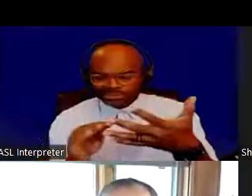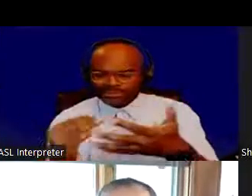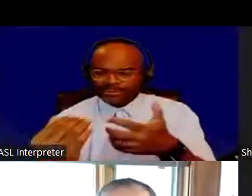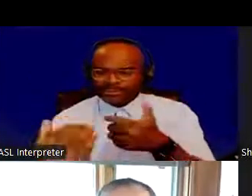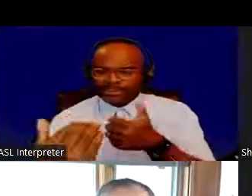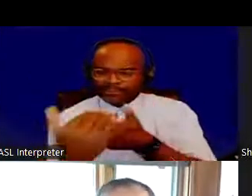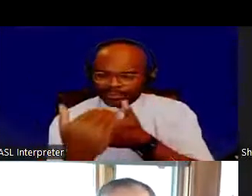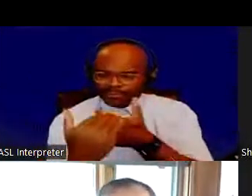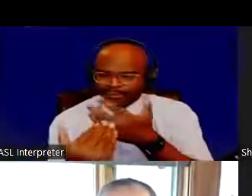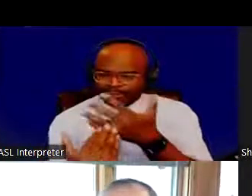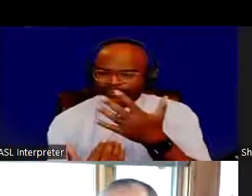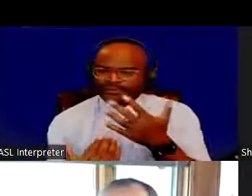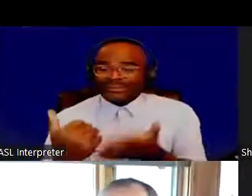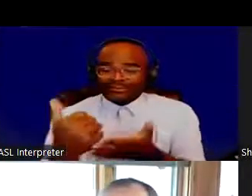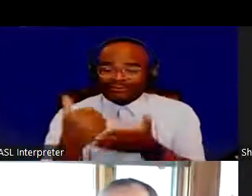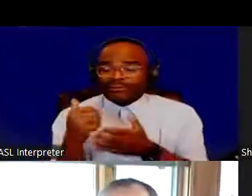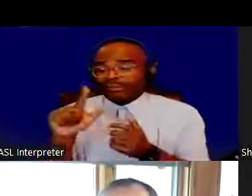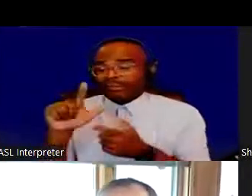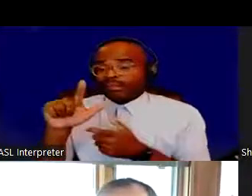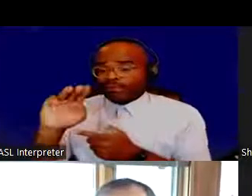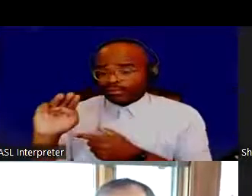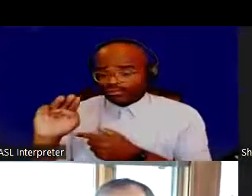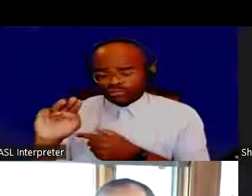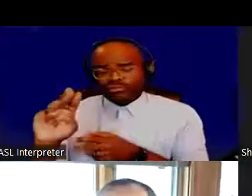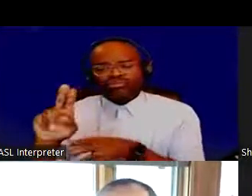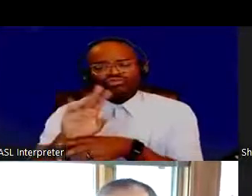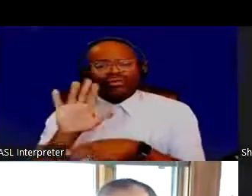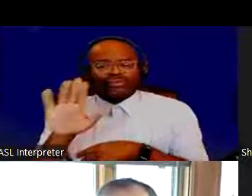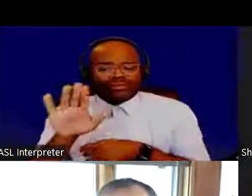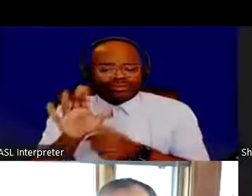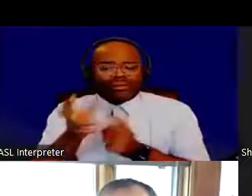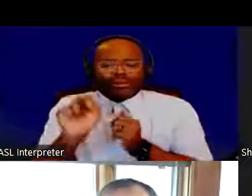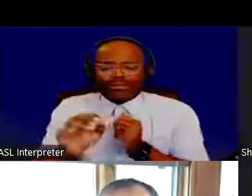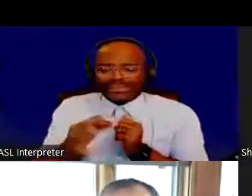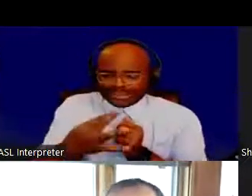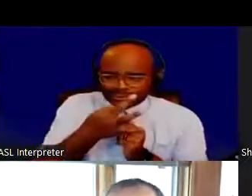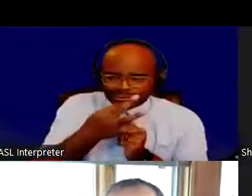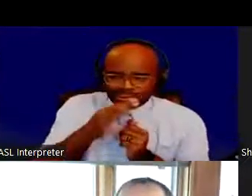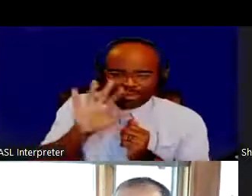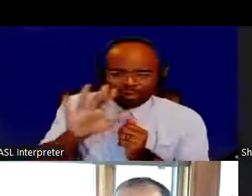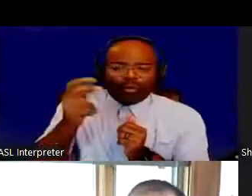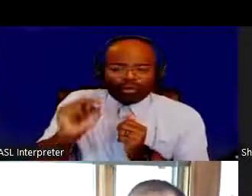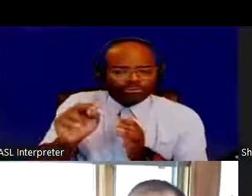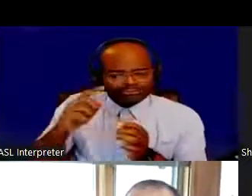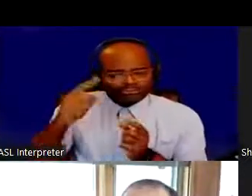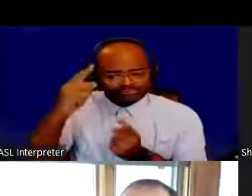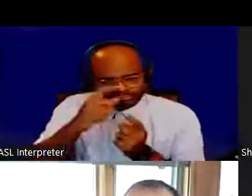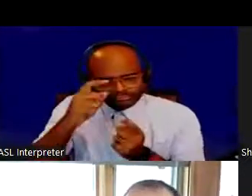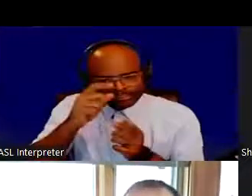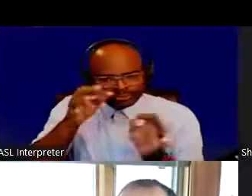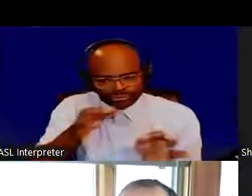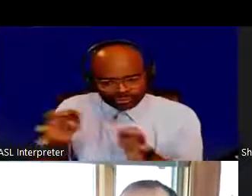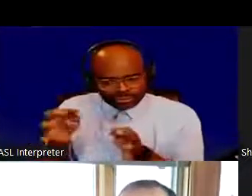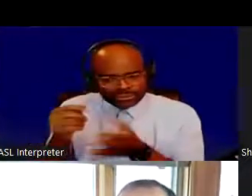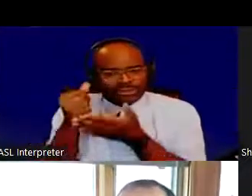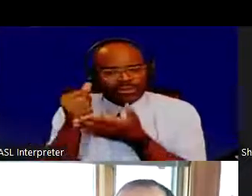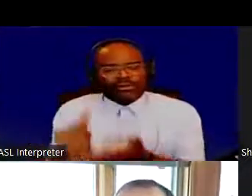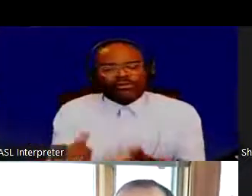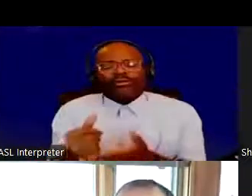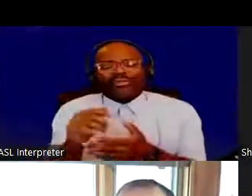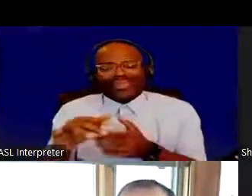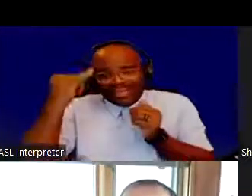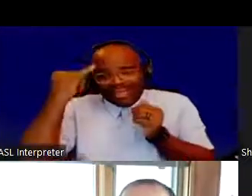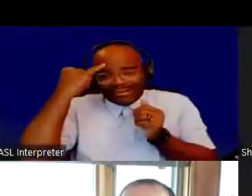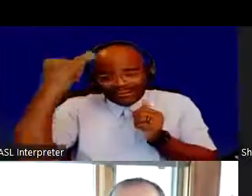basically allow a land manager to use their own expertise and judgment to break this idea of